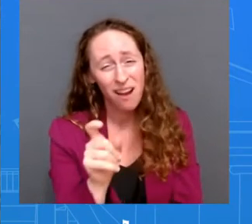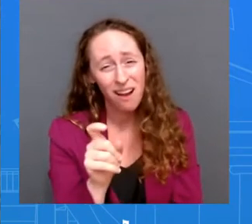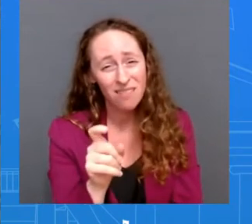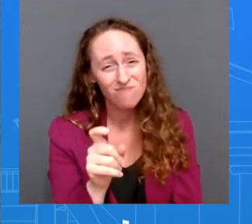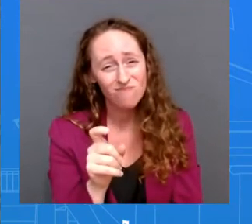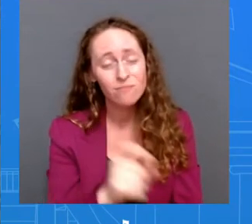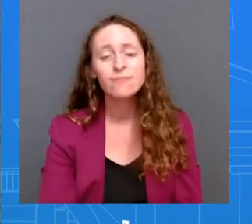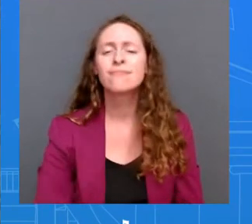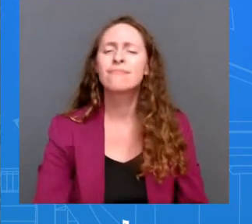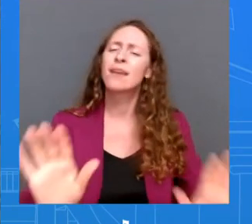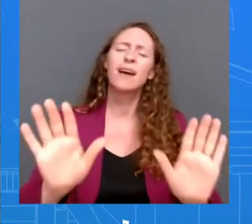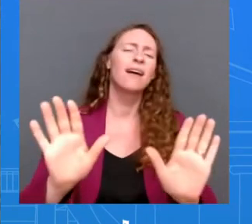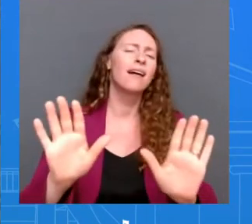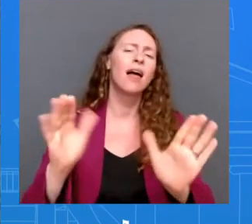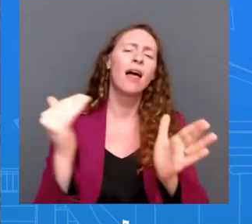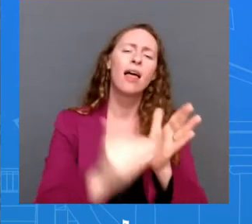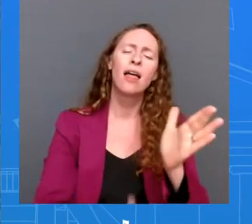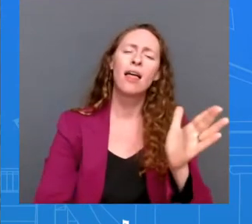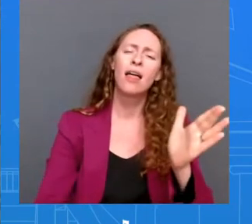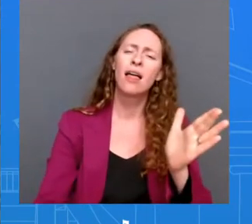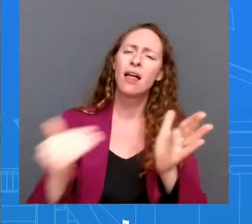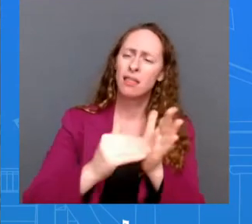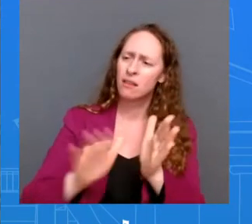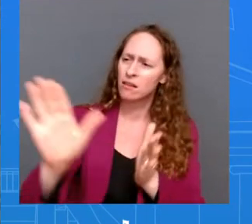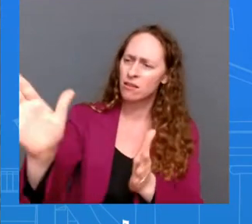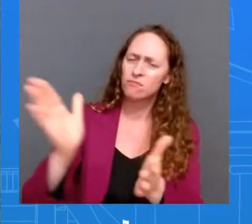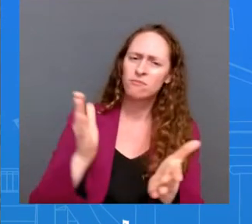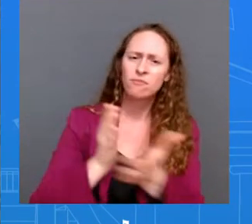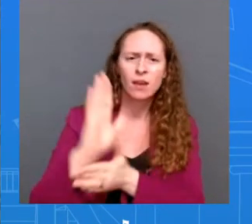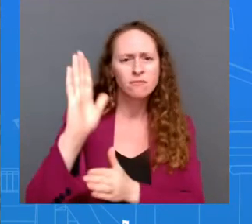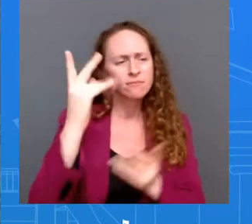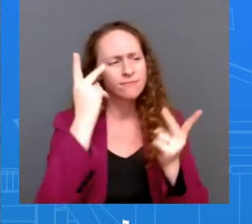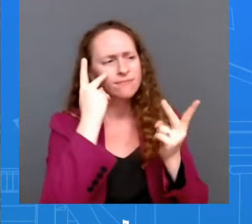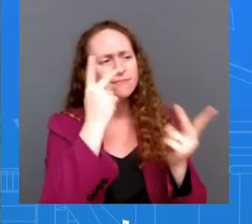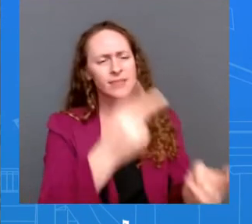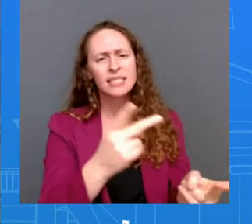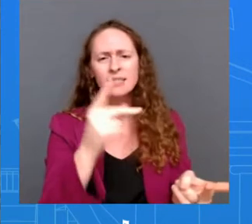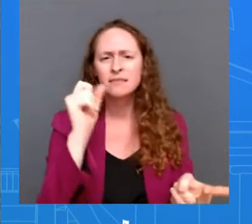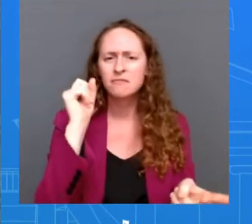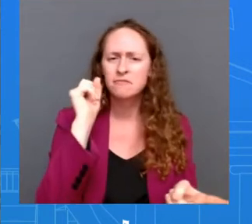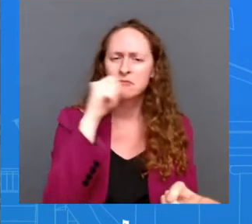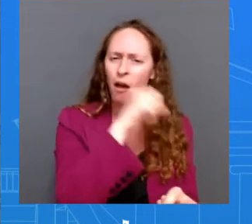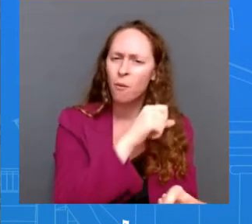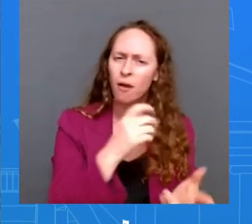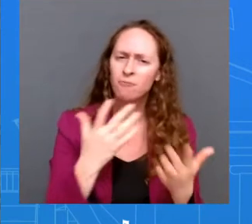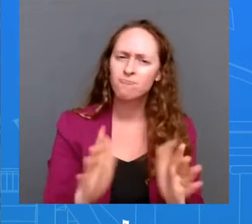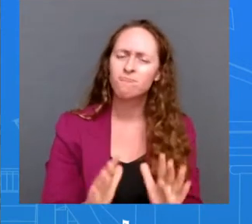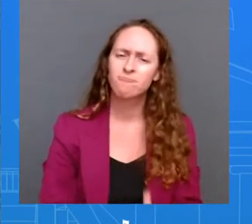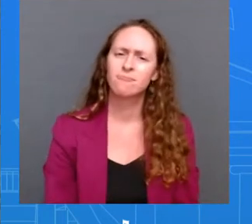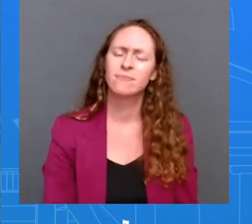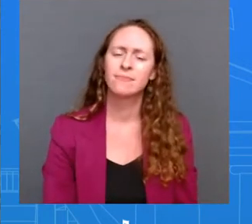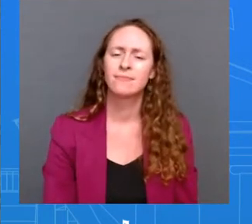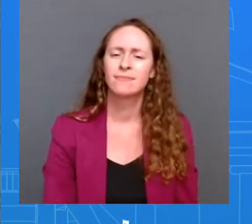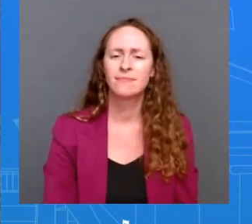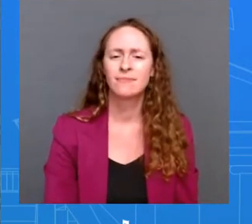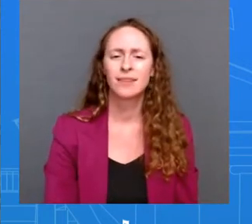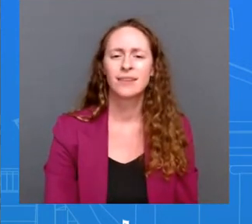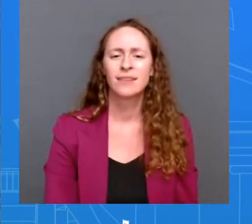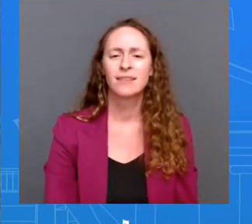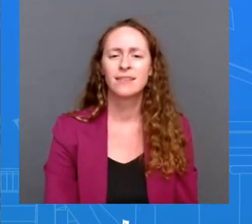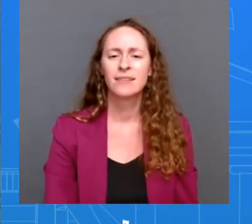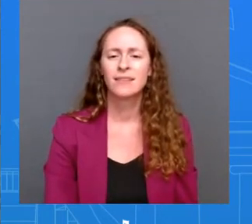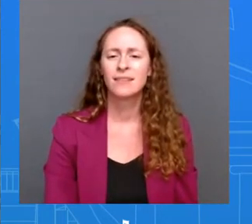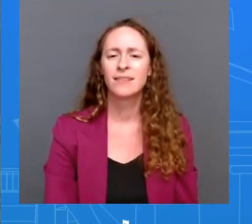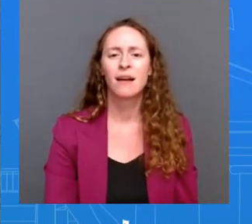Congress, she had a right to go. I know we're all focused on the stop in Taiwan, and certainly given the events of the